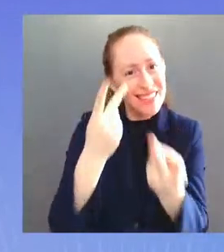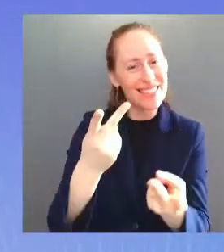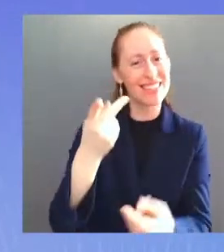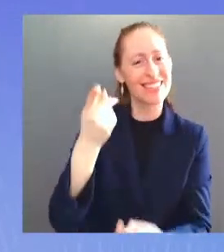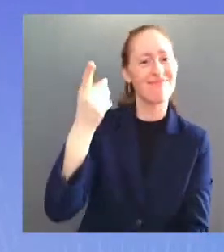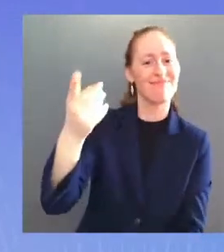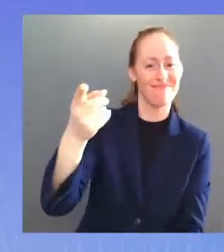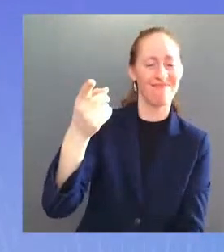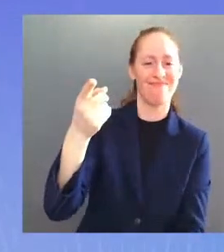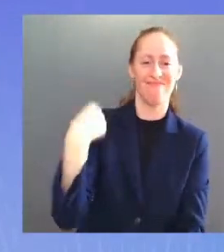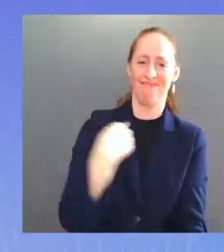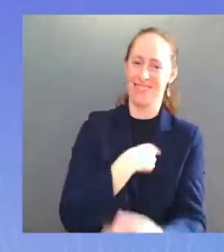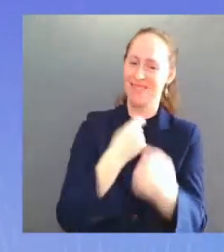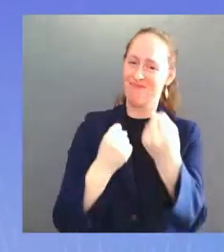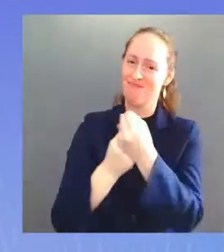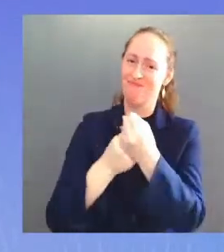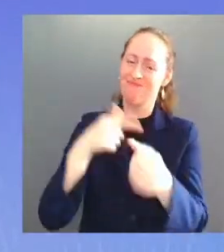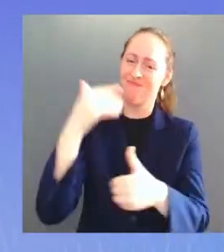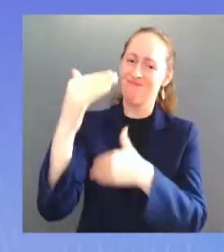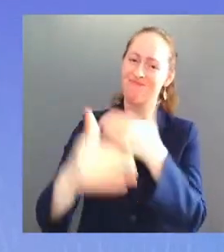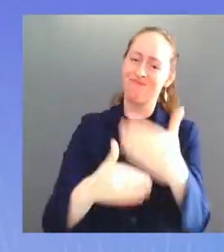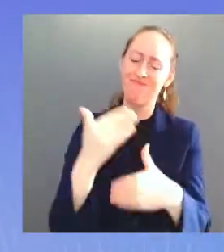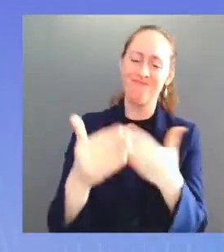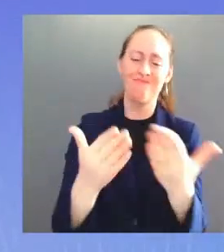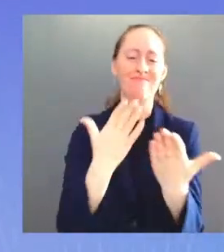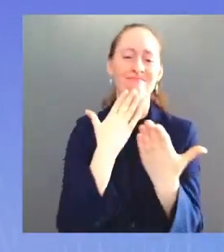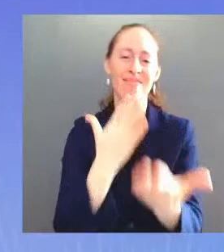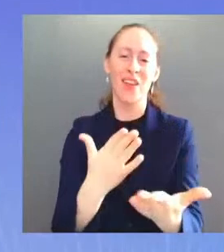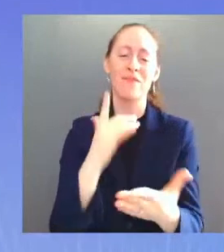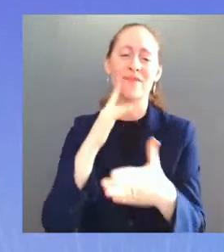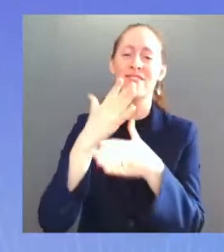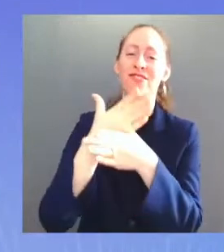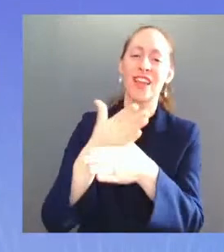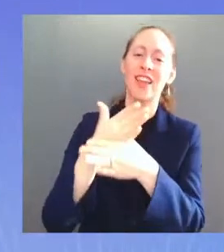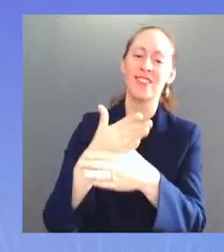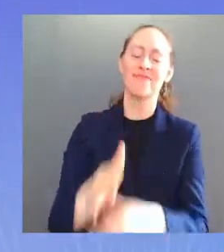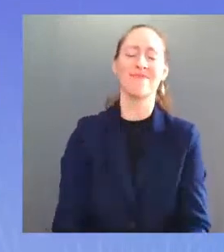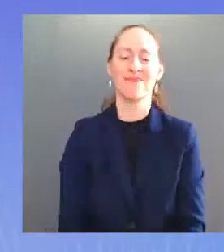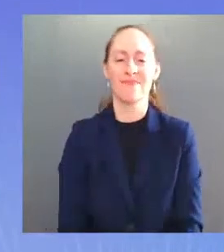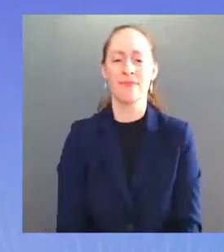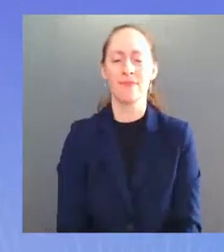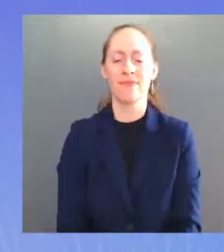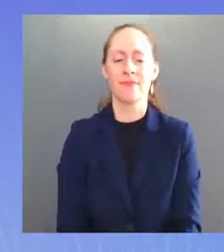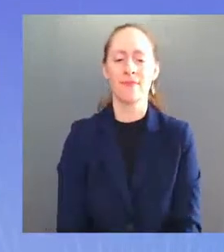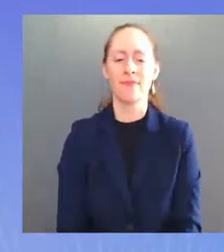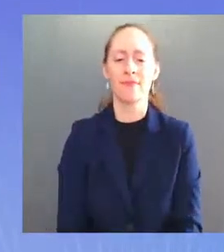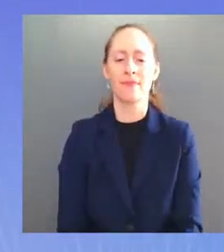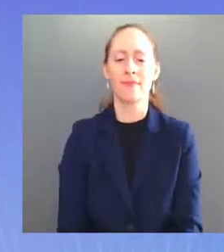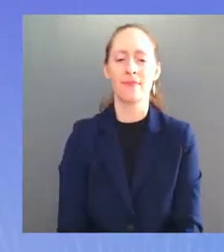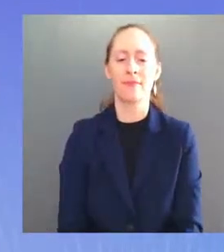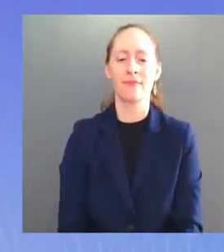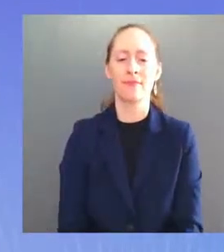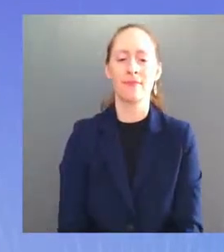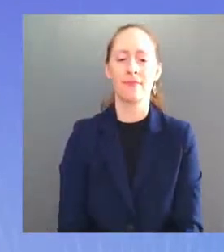At her meeting with Judge Jackson, Senator Duckworth introduced her to 11-year-old, is it Vivian?